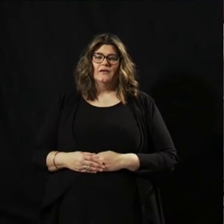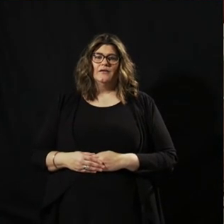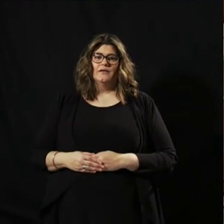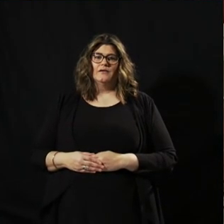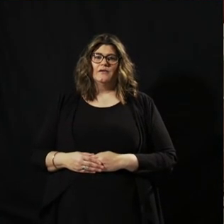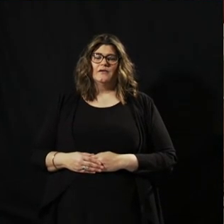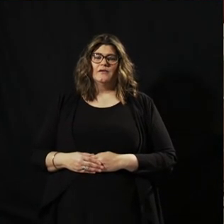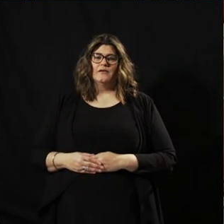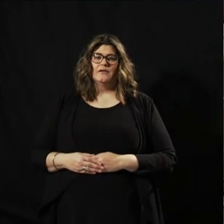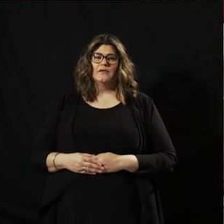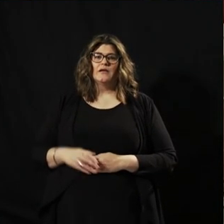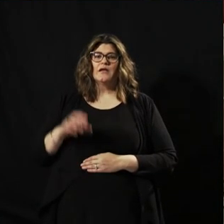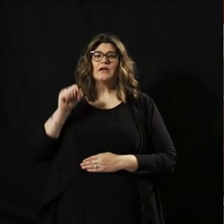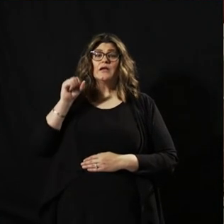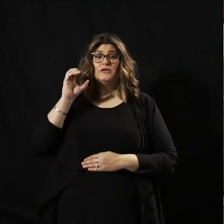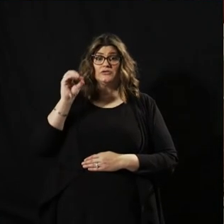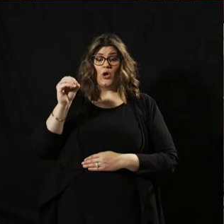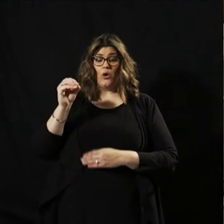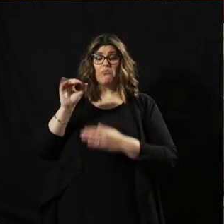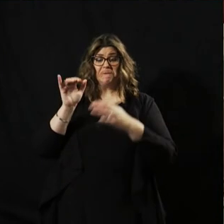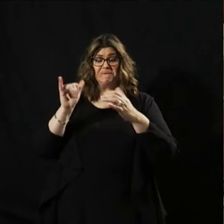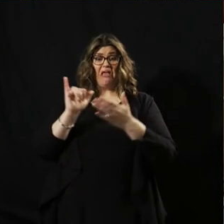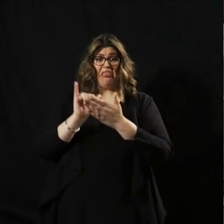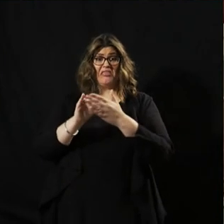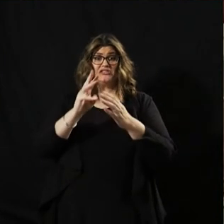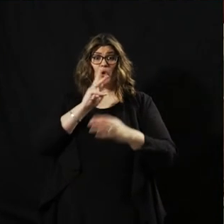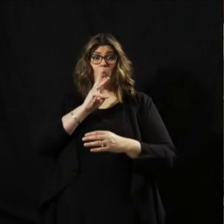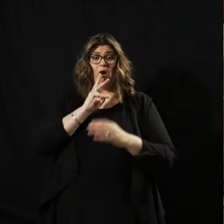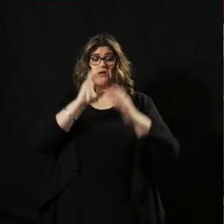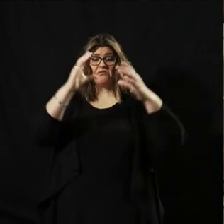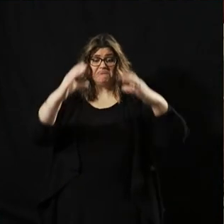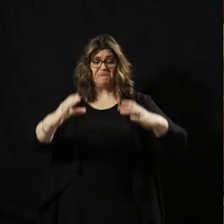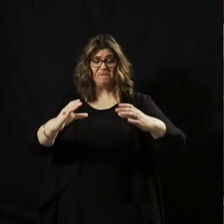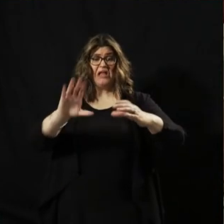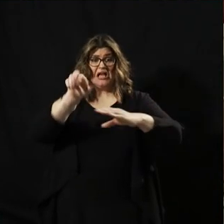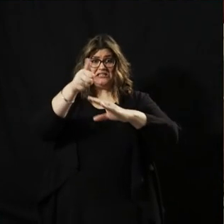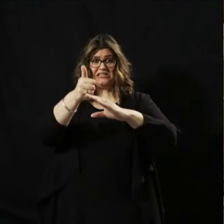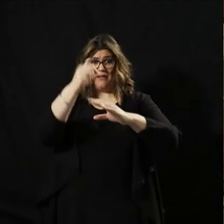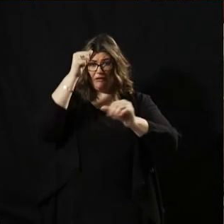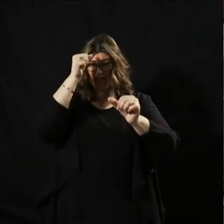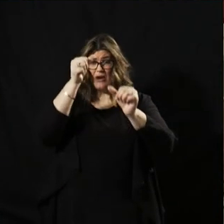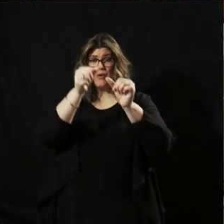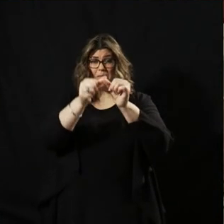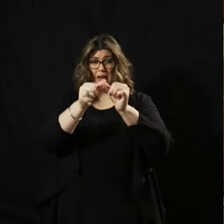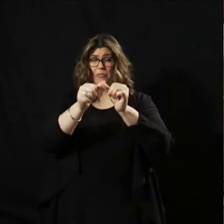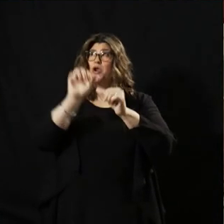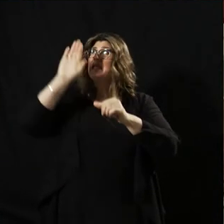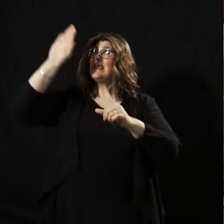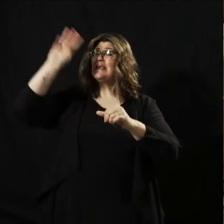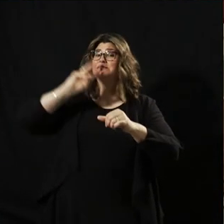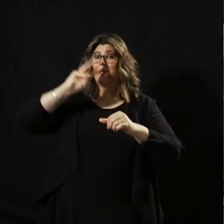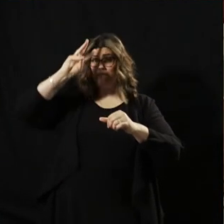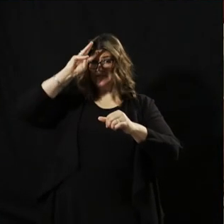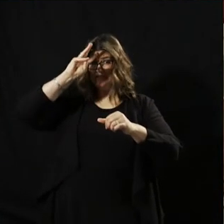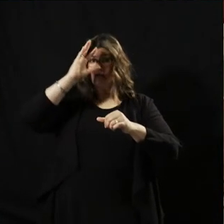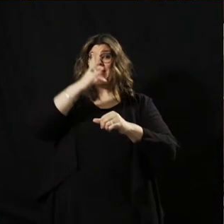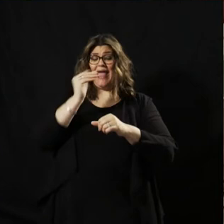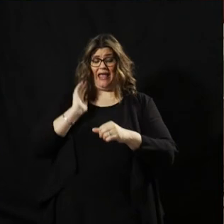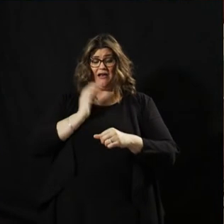Therefore, may this water be for us a memorial of the baptism we